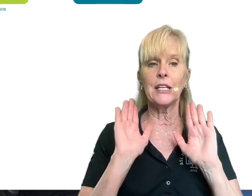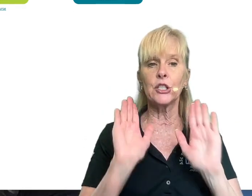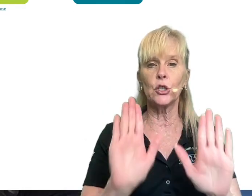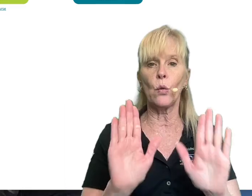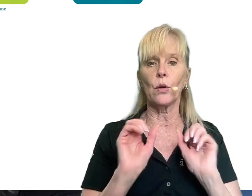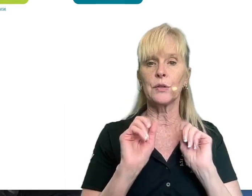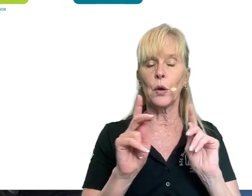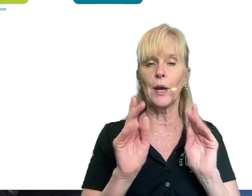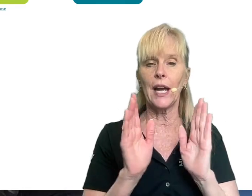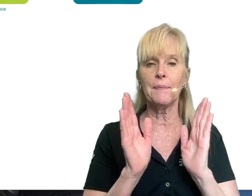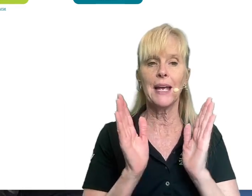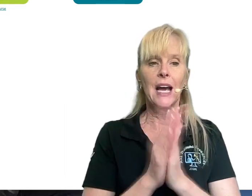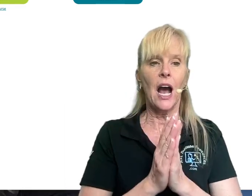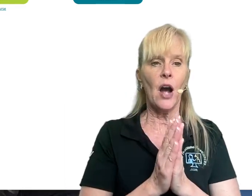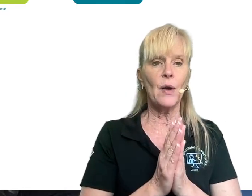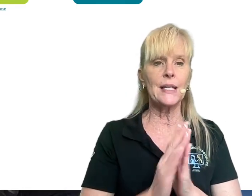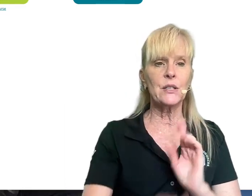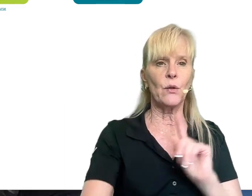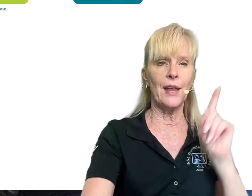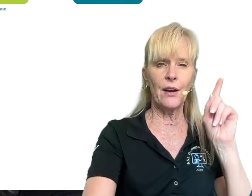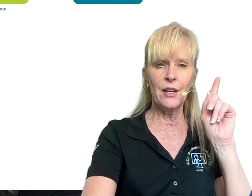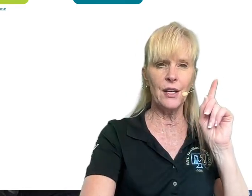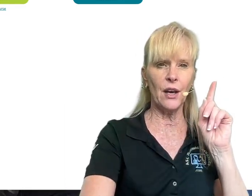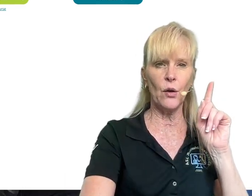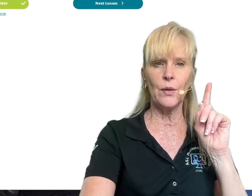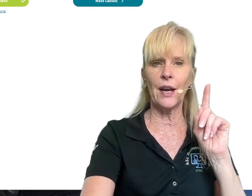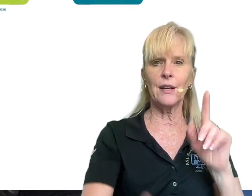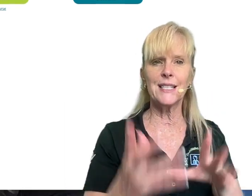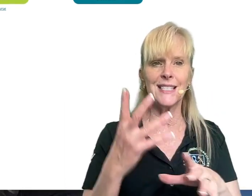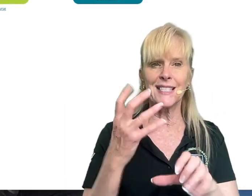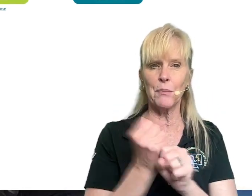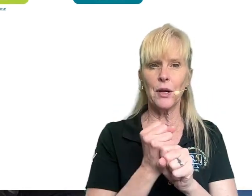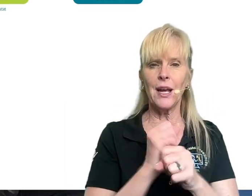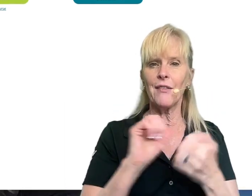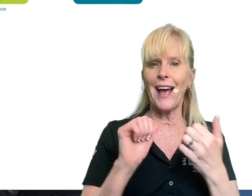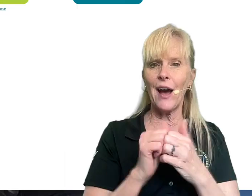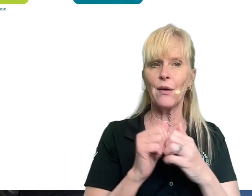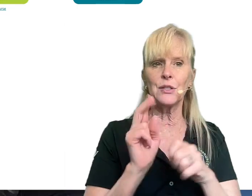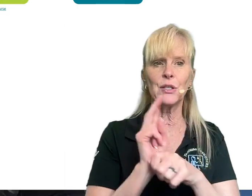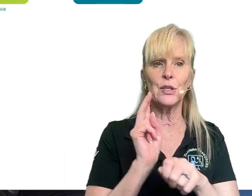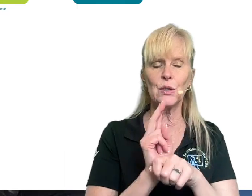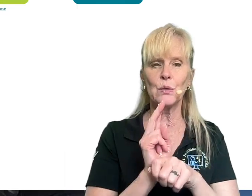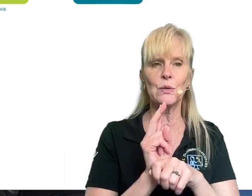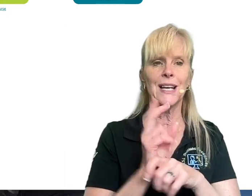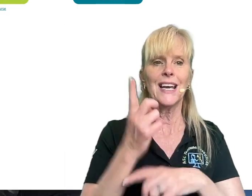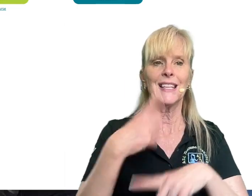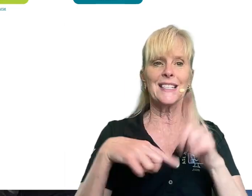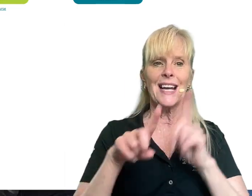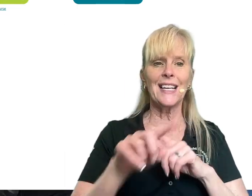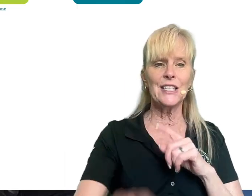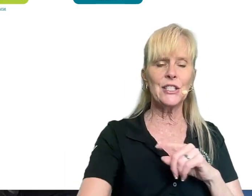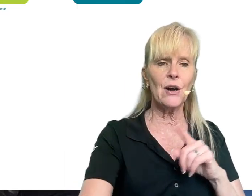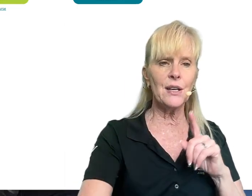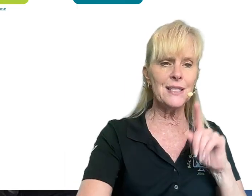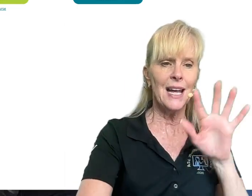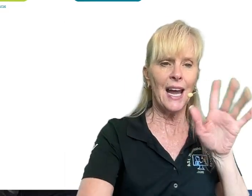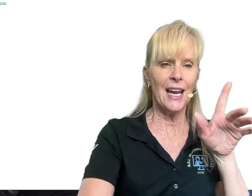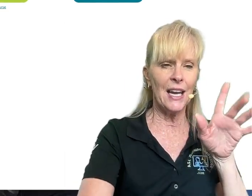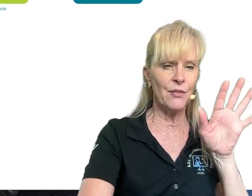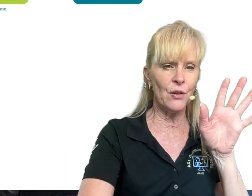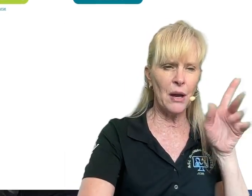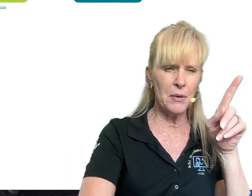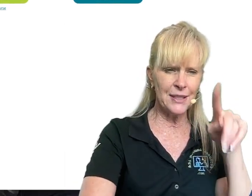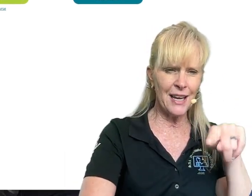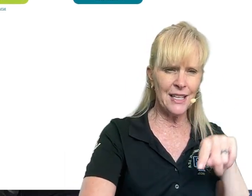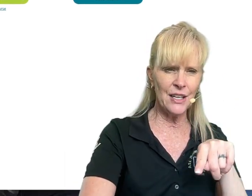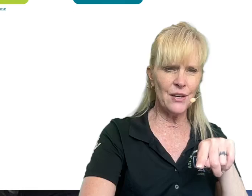laptop. It's yours, okay? All right, so there you go. There is a summary of how to use the signing stars. And